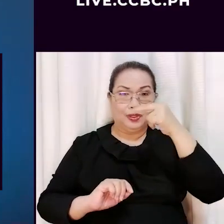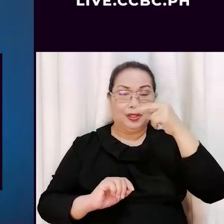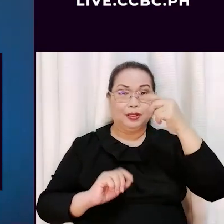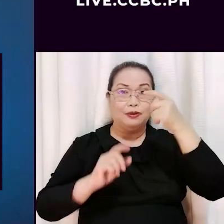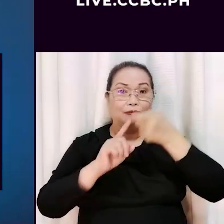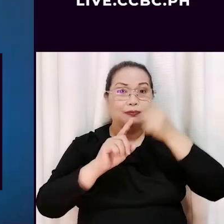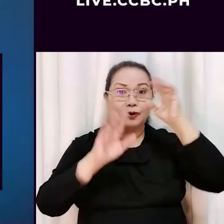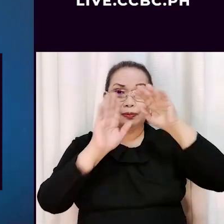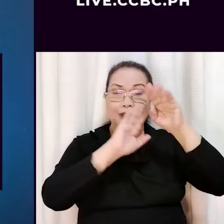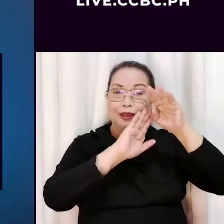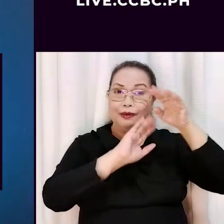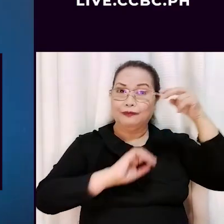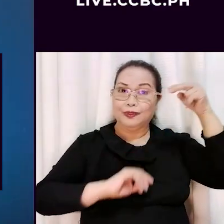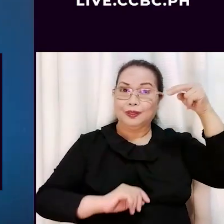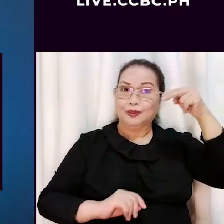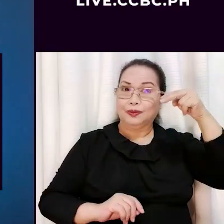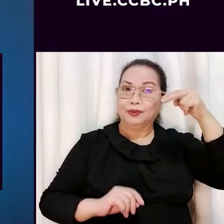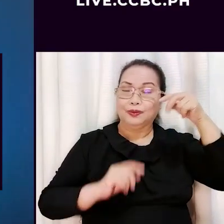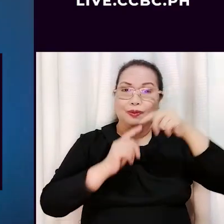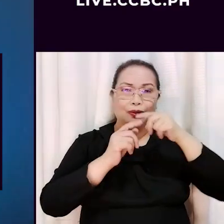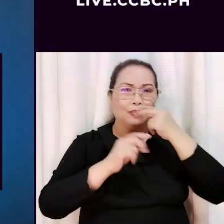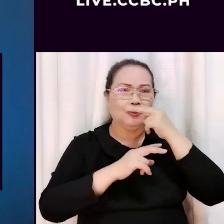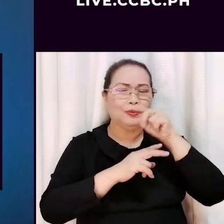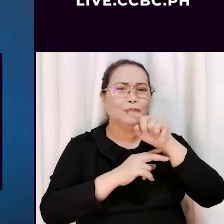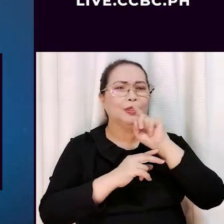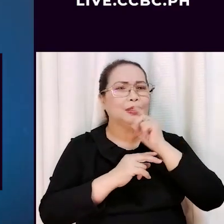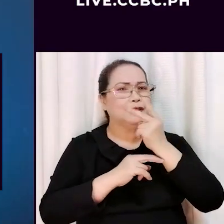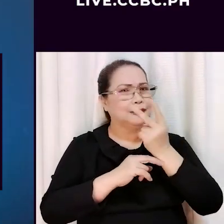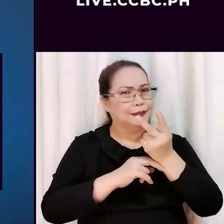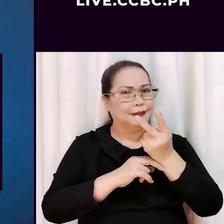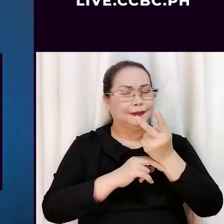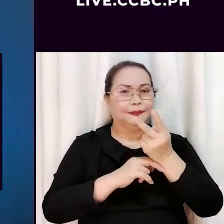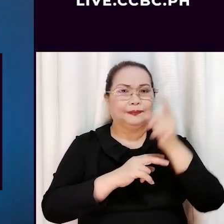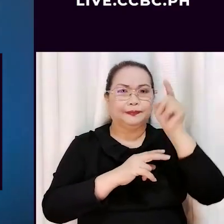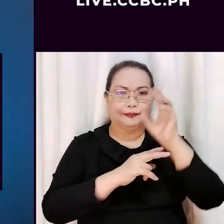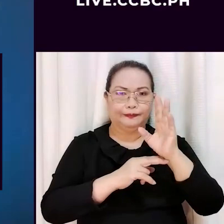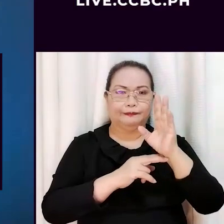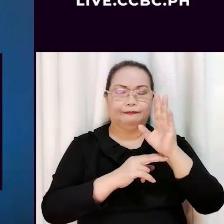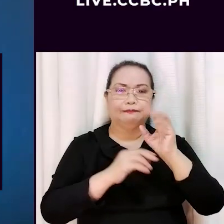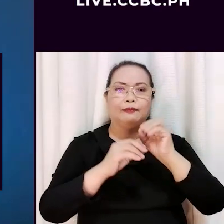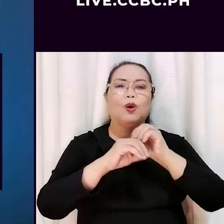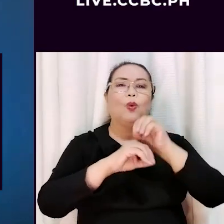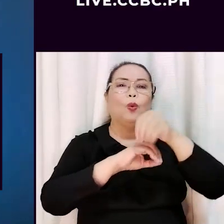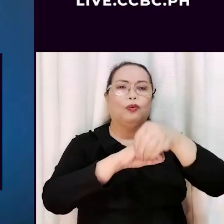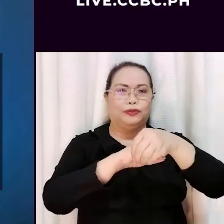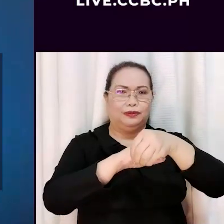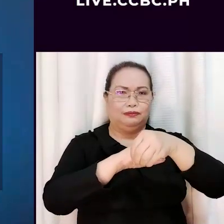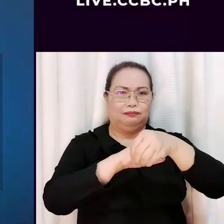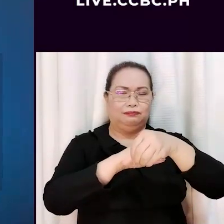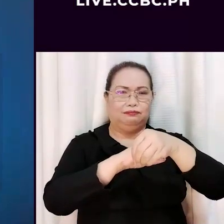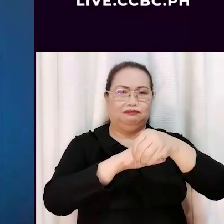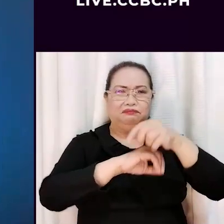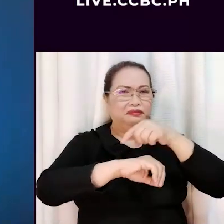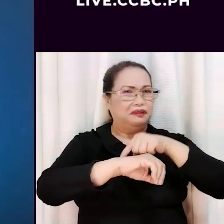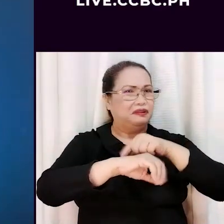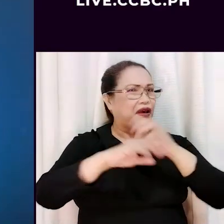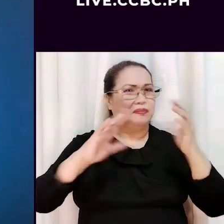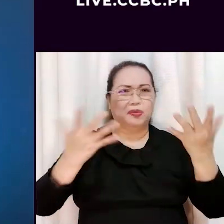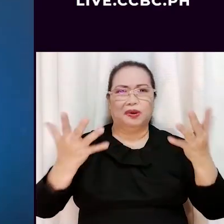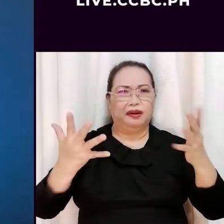from heaven's point of view, you would see that God is beyond the limitation of time,